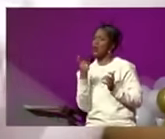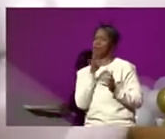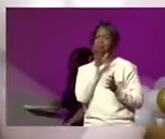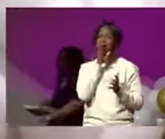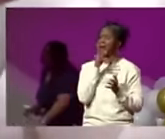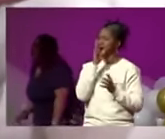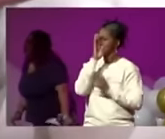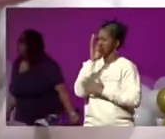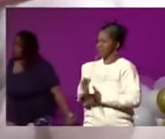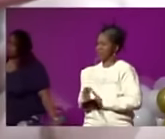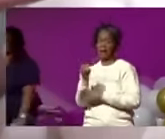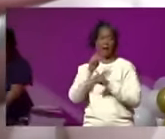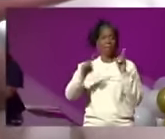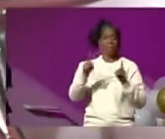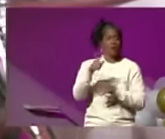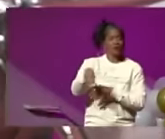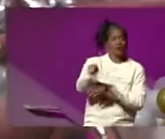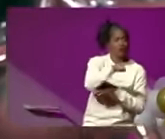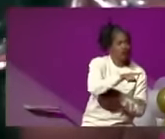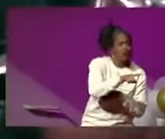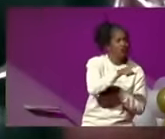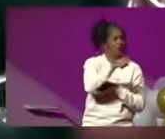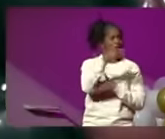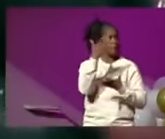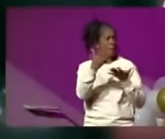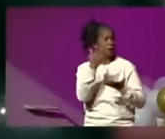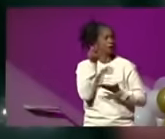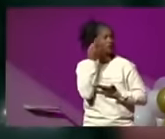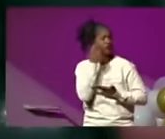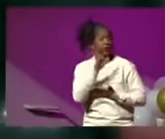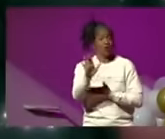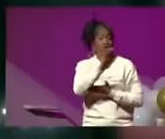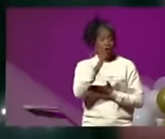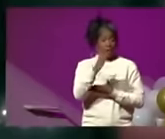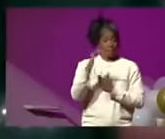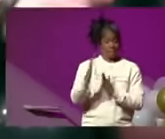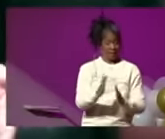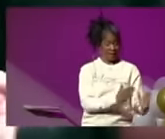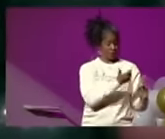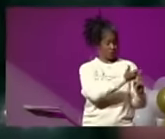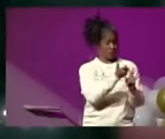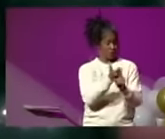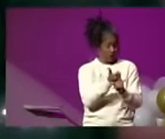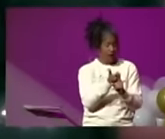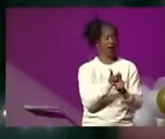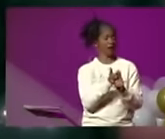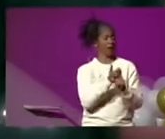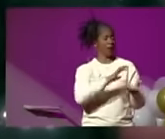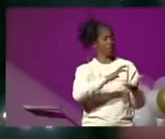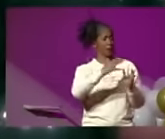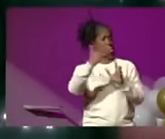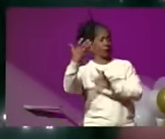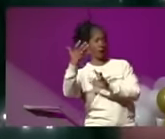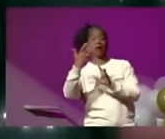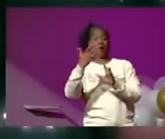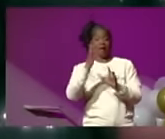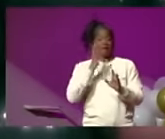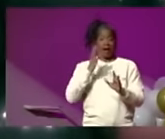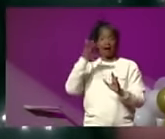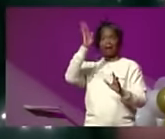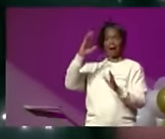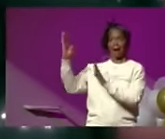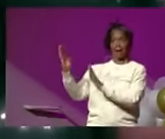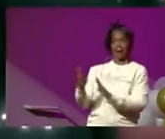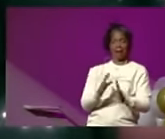online, and God will let your plans get disrupted to get you in God's will. I'm done. Here's